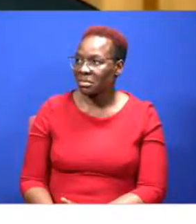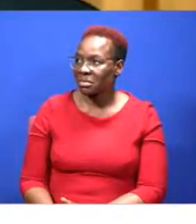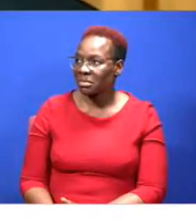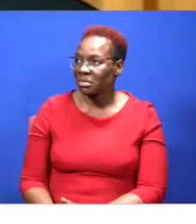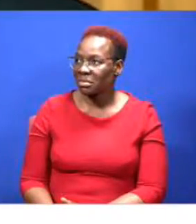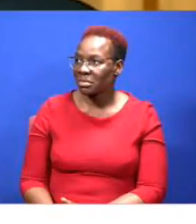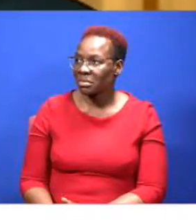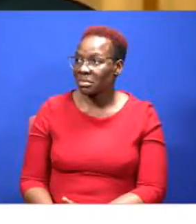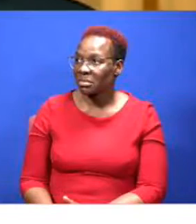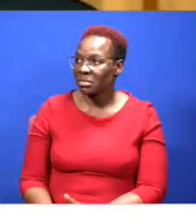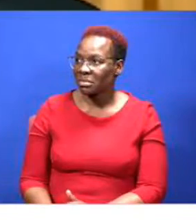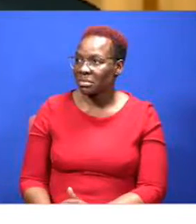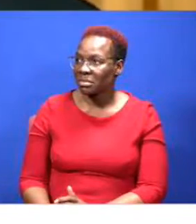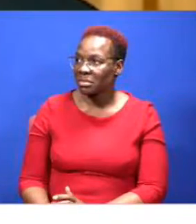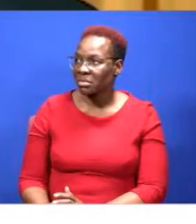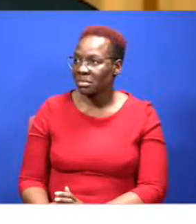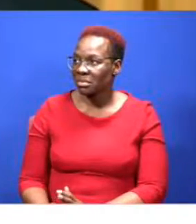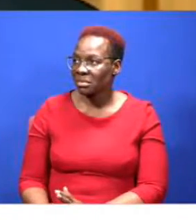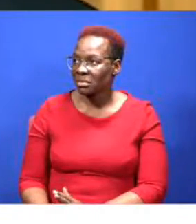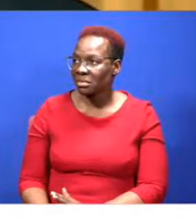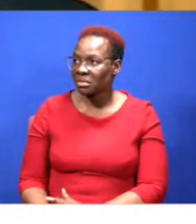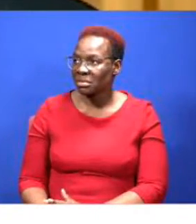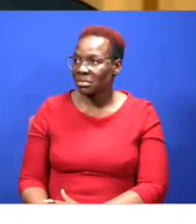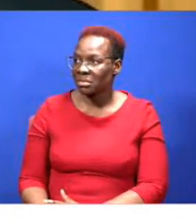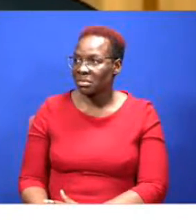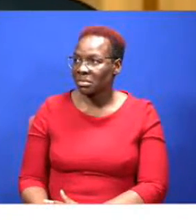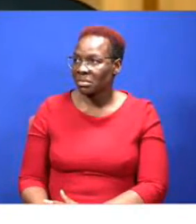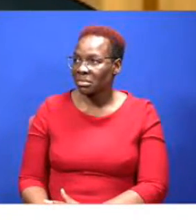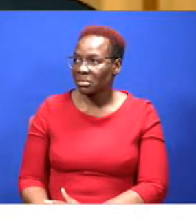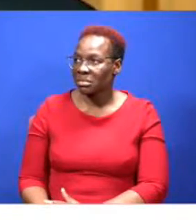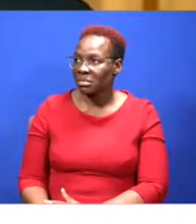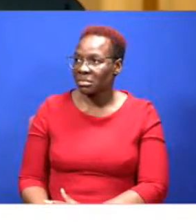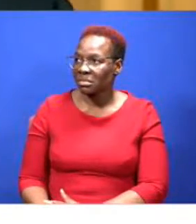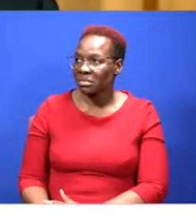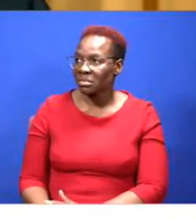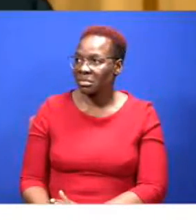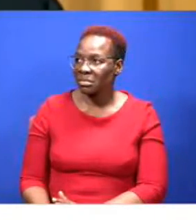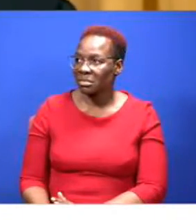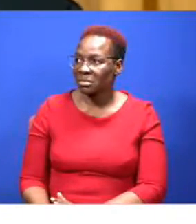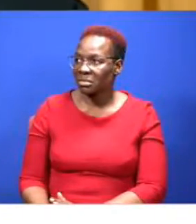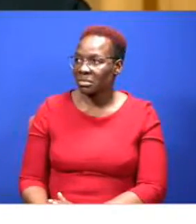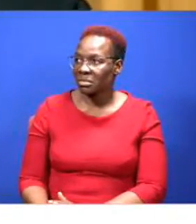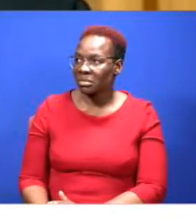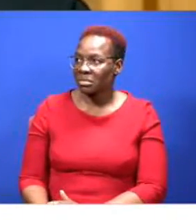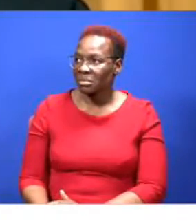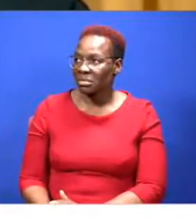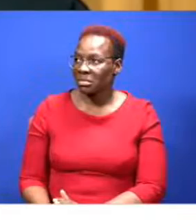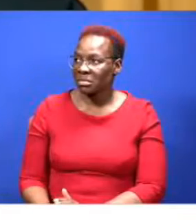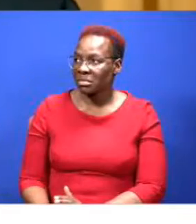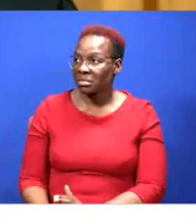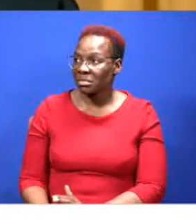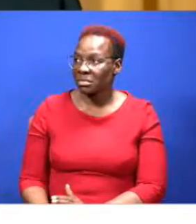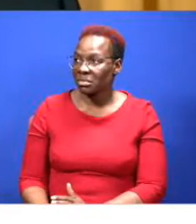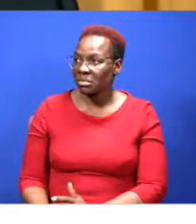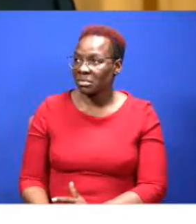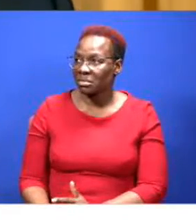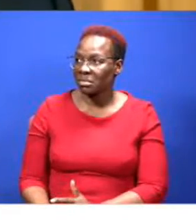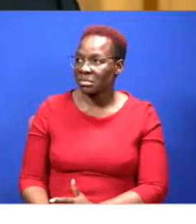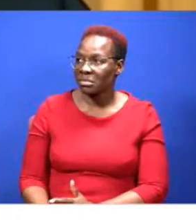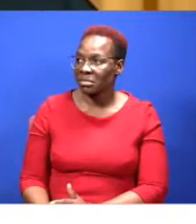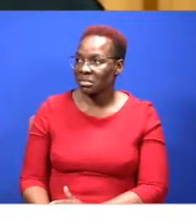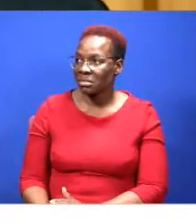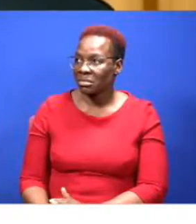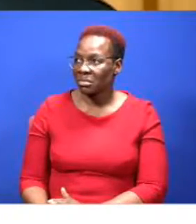avoid repeating what I agree with my colleagues or what my colleagues have already covered.